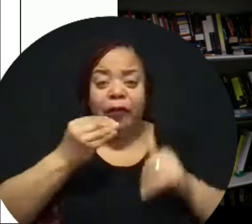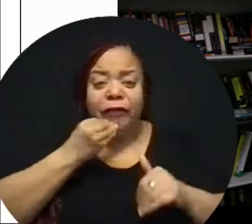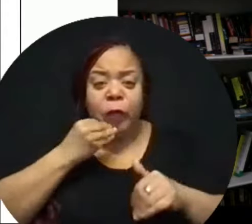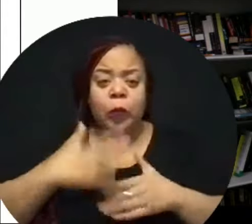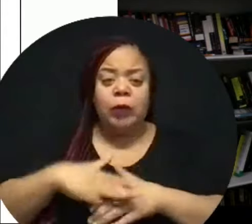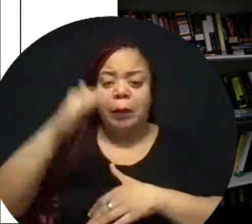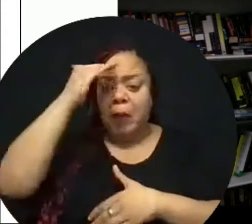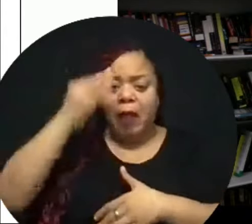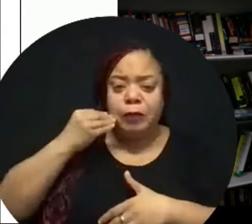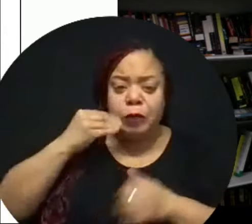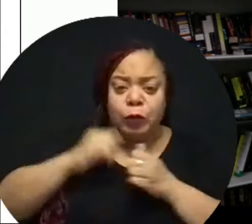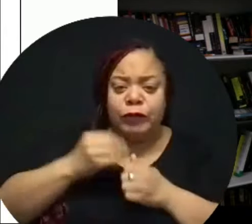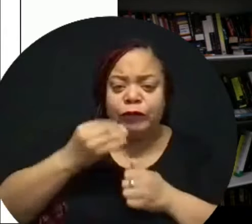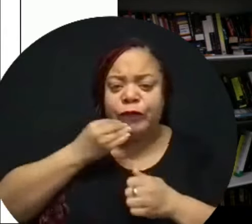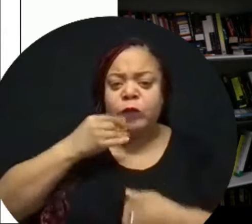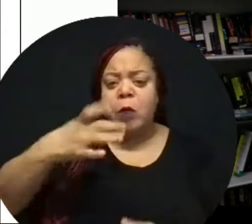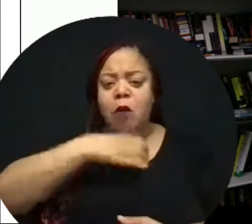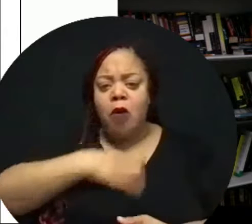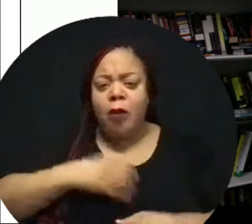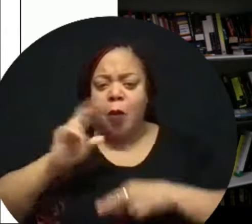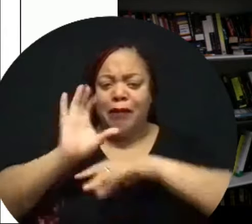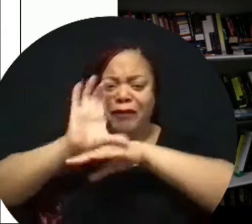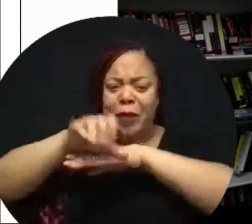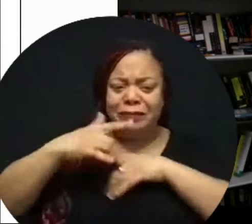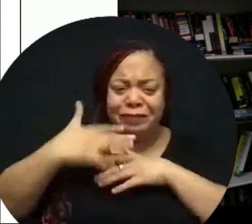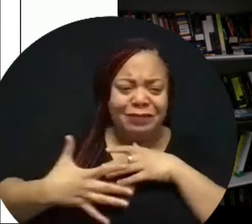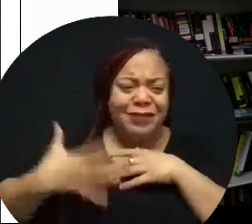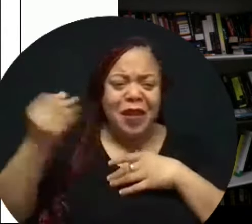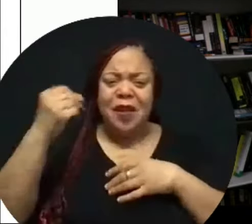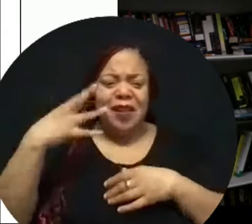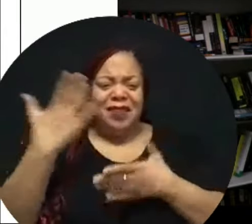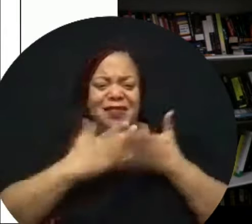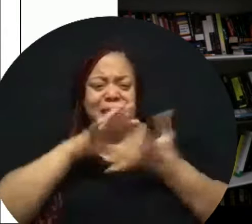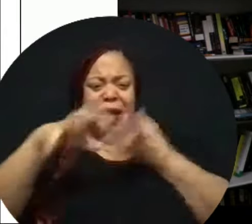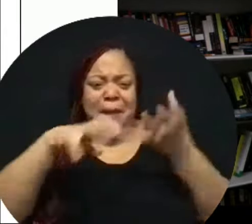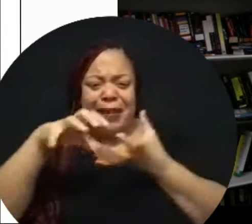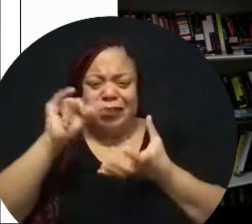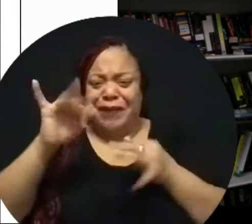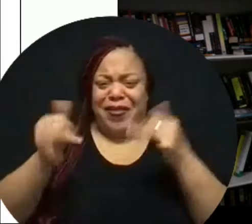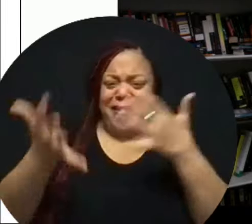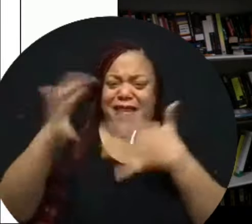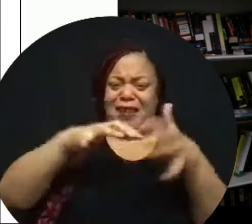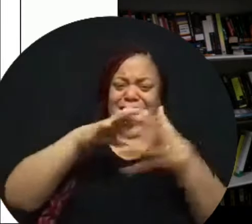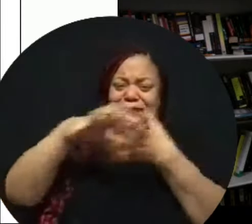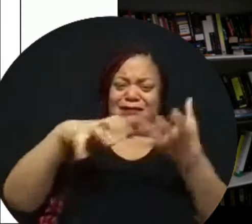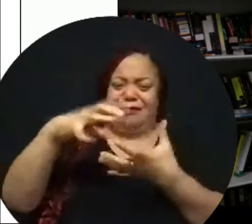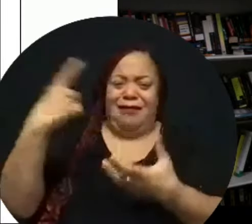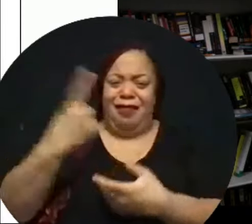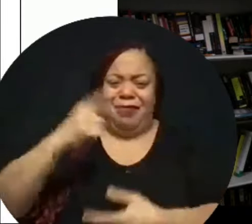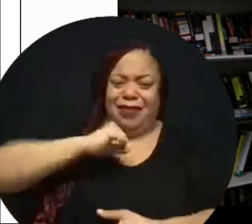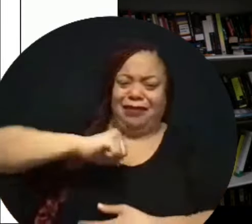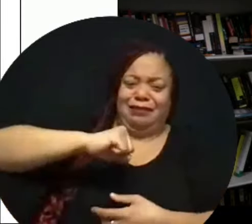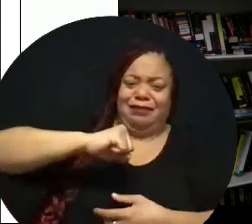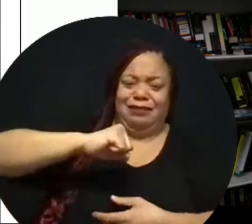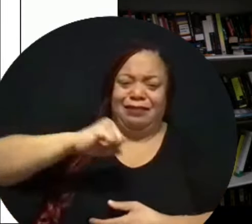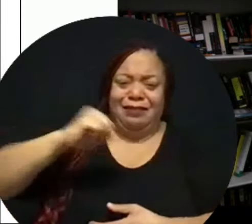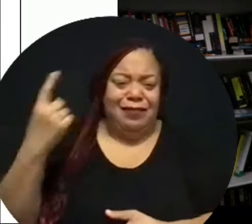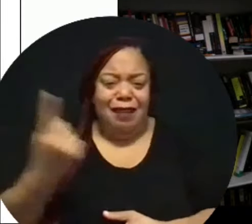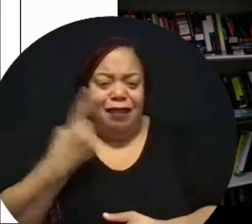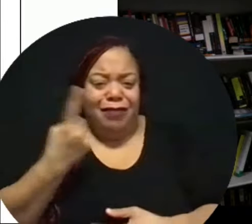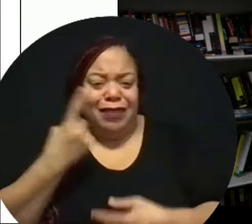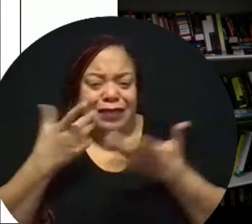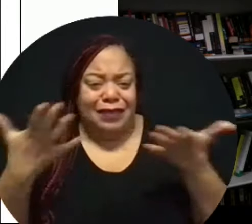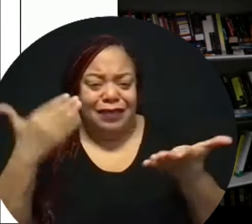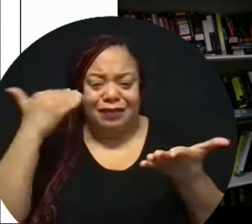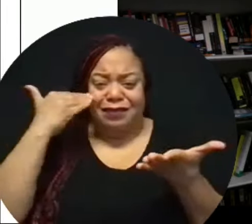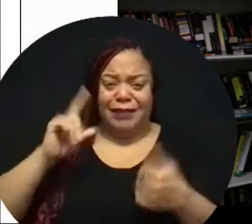first of all, the fact that people, even though we capture their stories or get their stories when they're caught, people who are hog stealing and sharing hogs